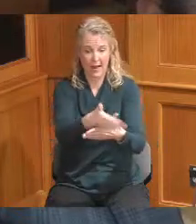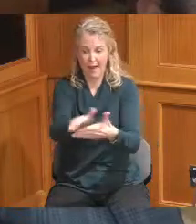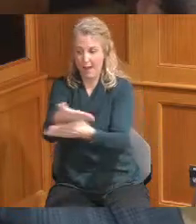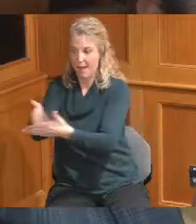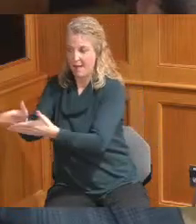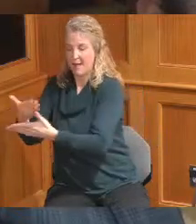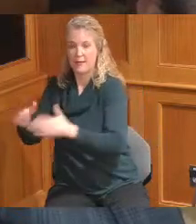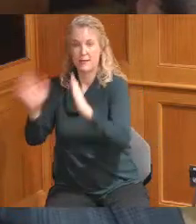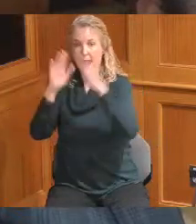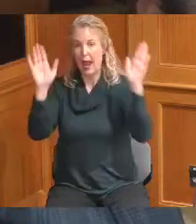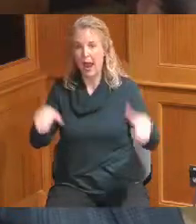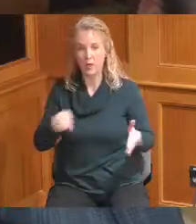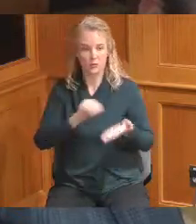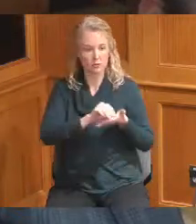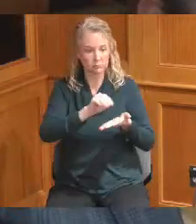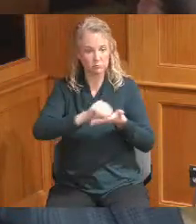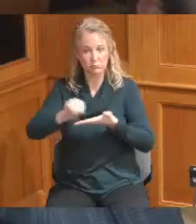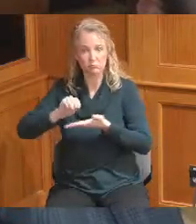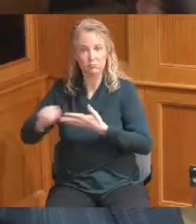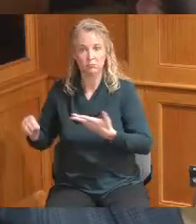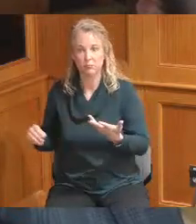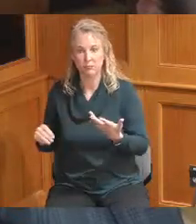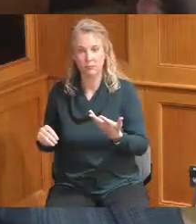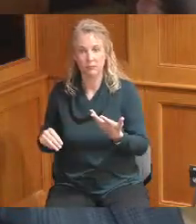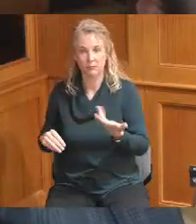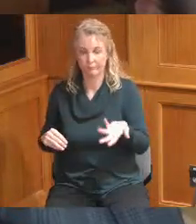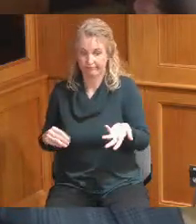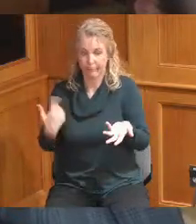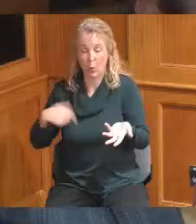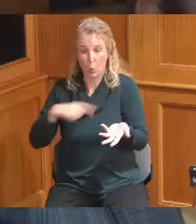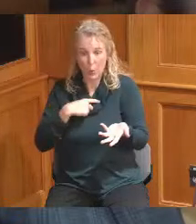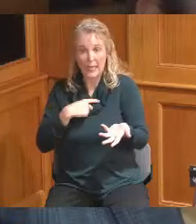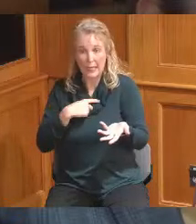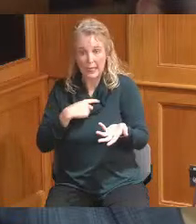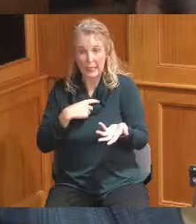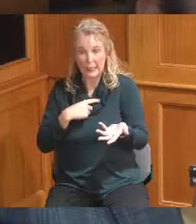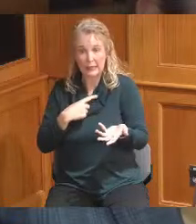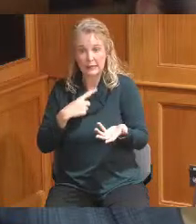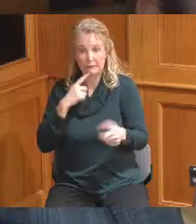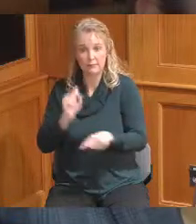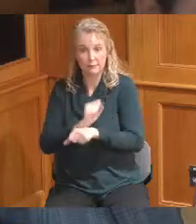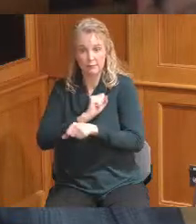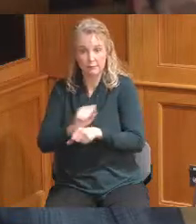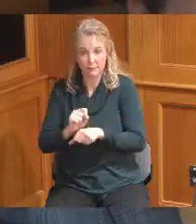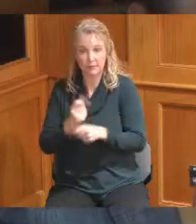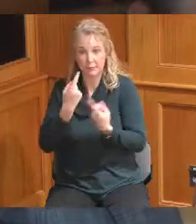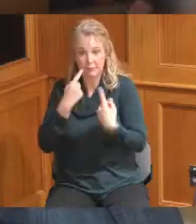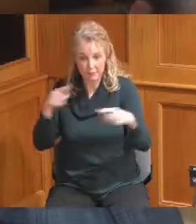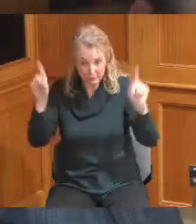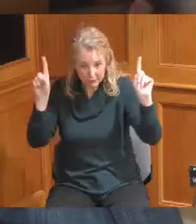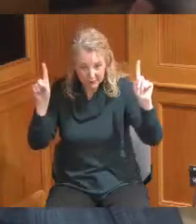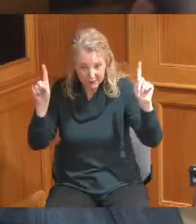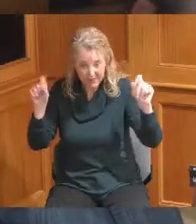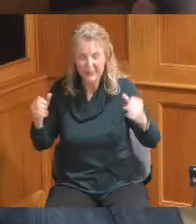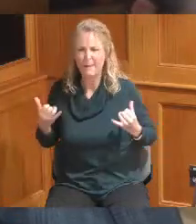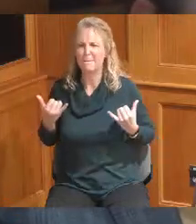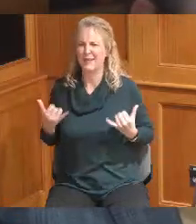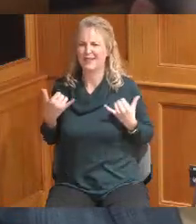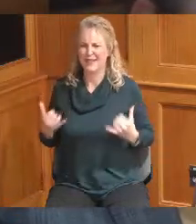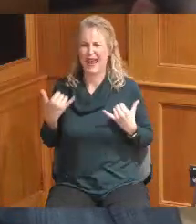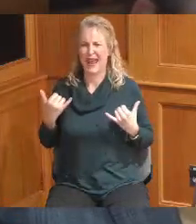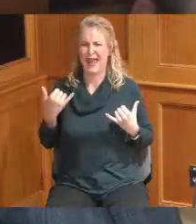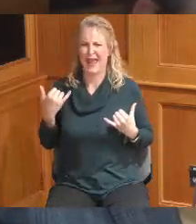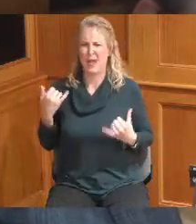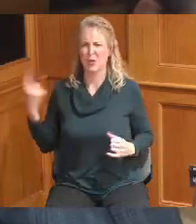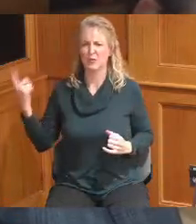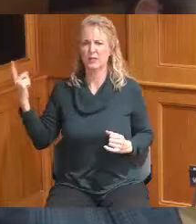in housing. I mean, we did the thing as a board. But all these people, every time I look up,